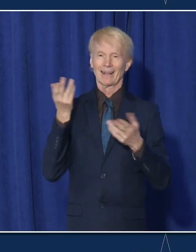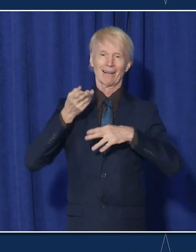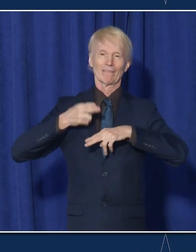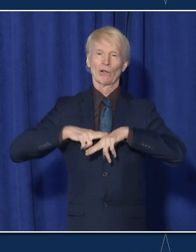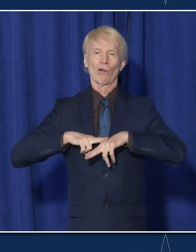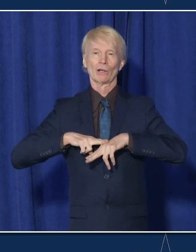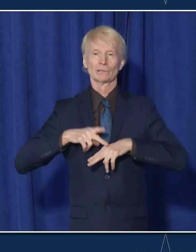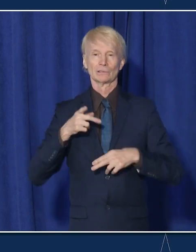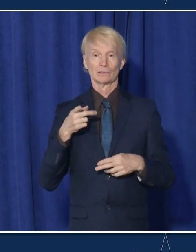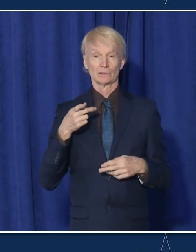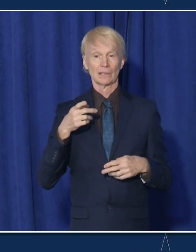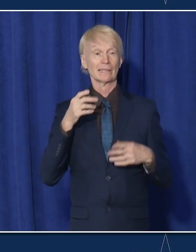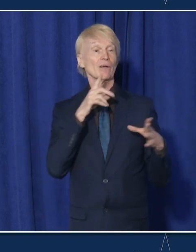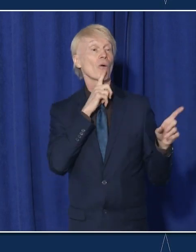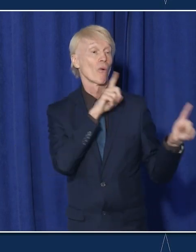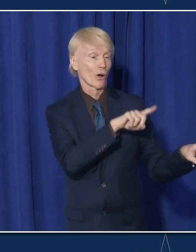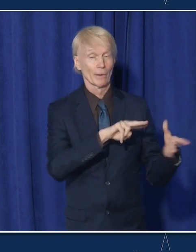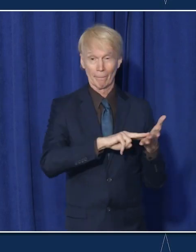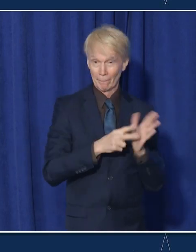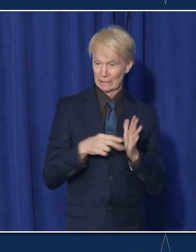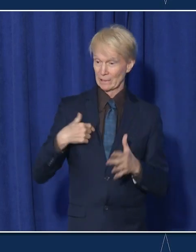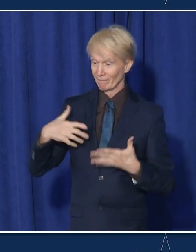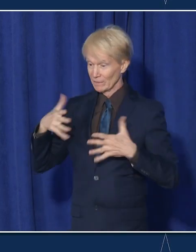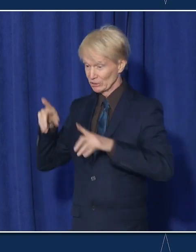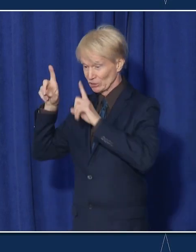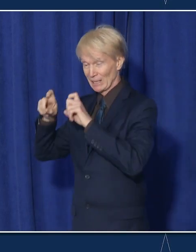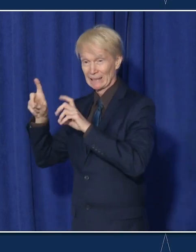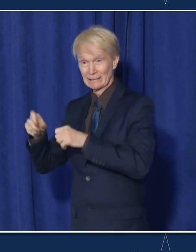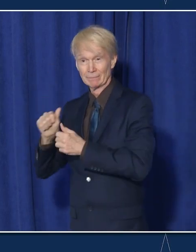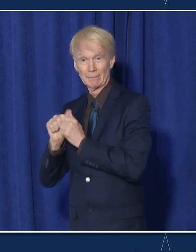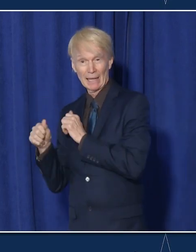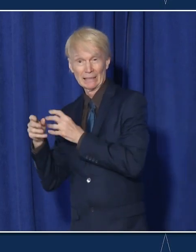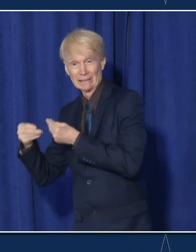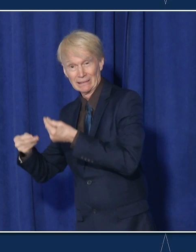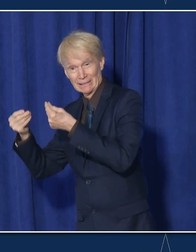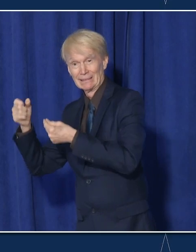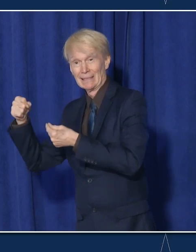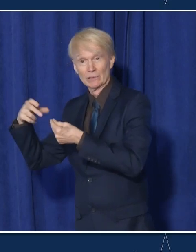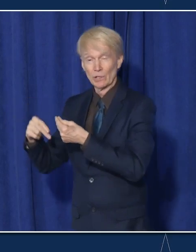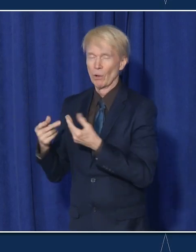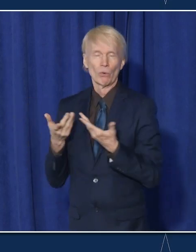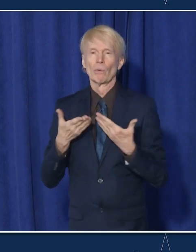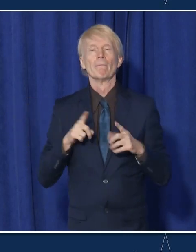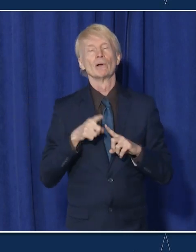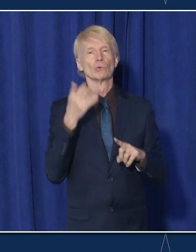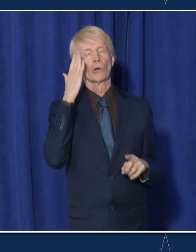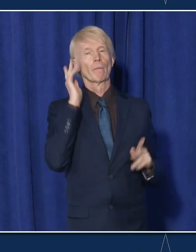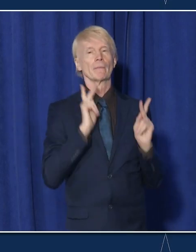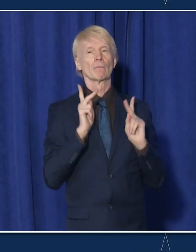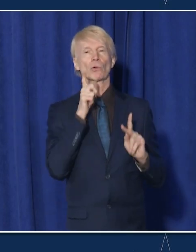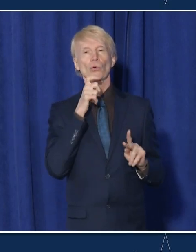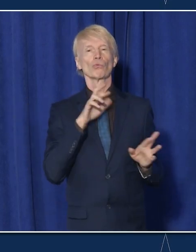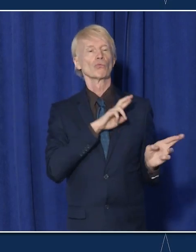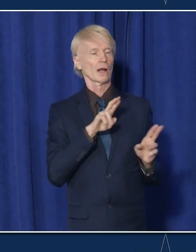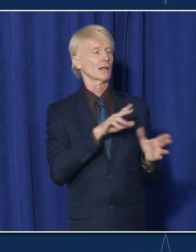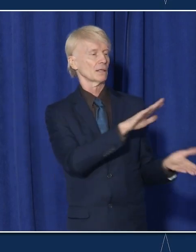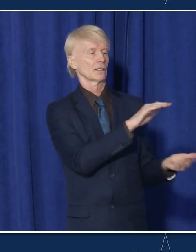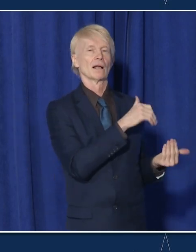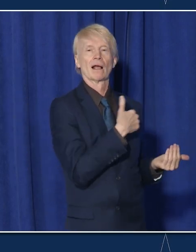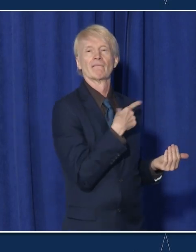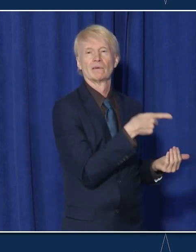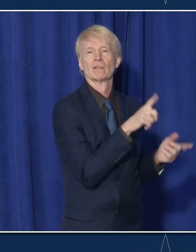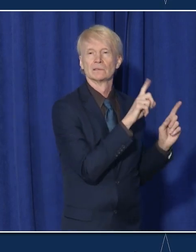a test whether or not they've taken it, but it gives you a sense of who has sort of bought into that. I think across the